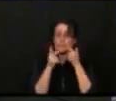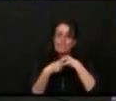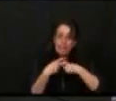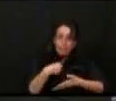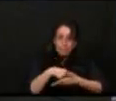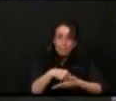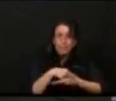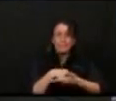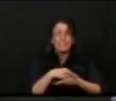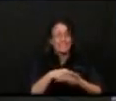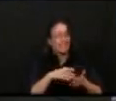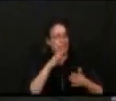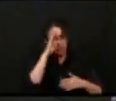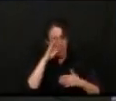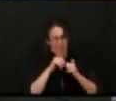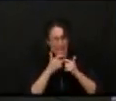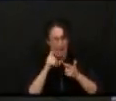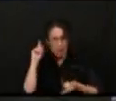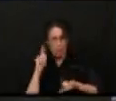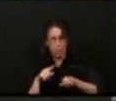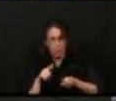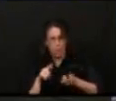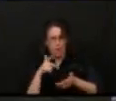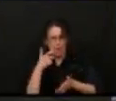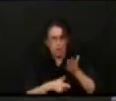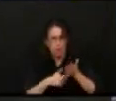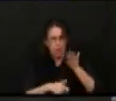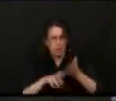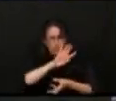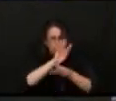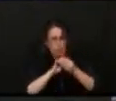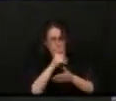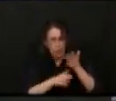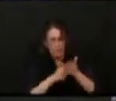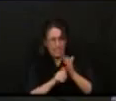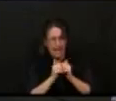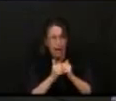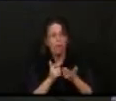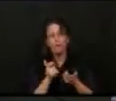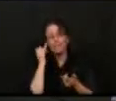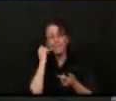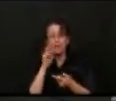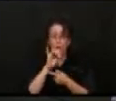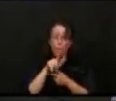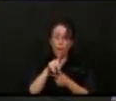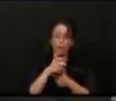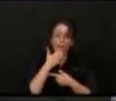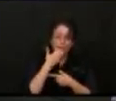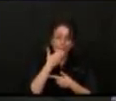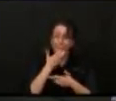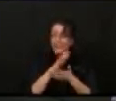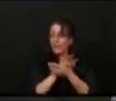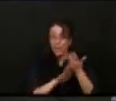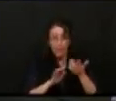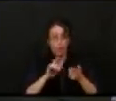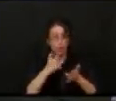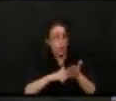key ways that we can control our overall operating costs and keep the rents affordable on the apartments.